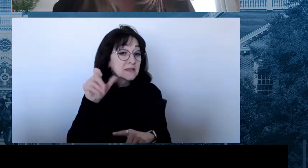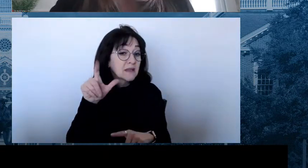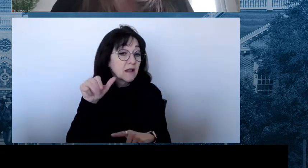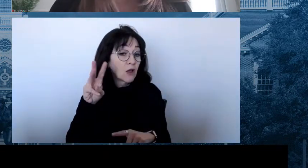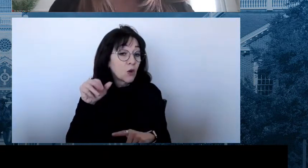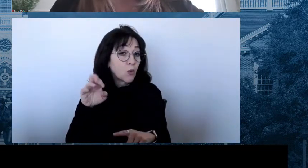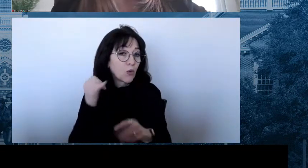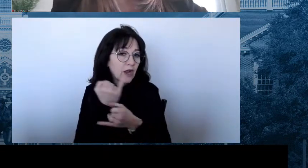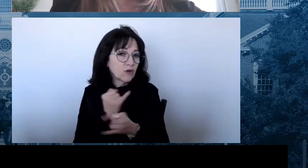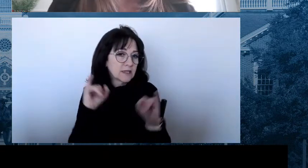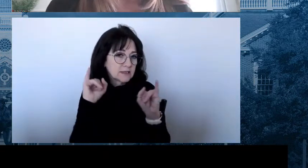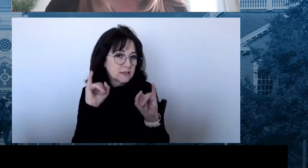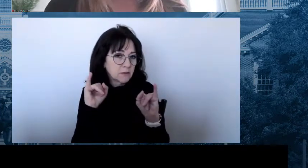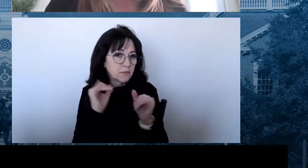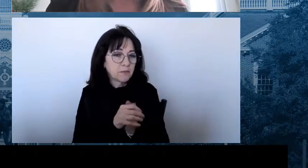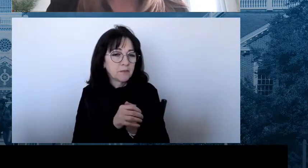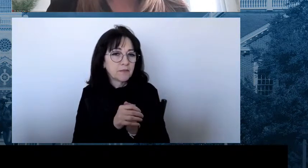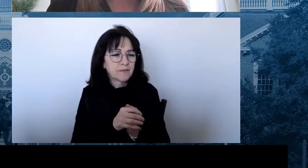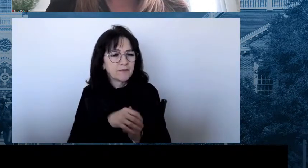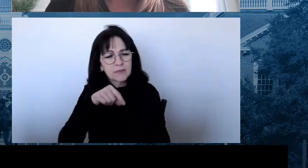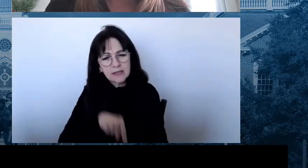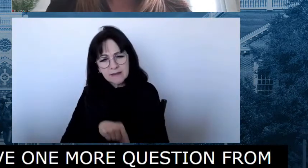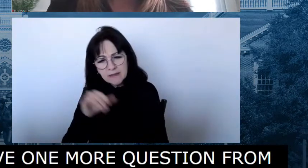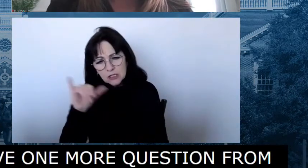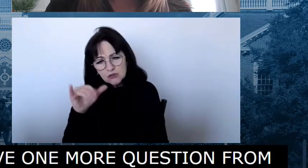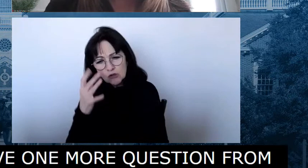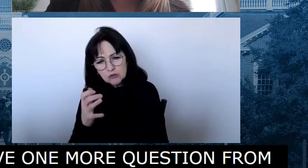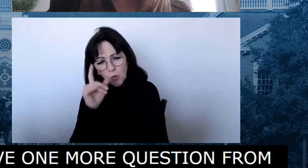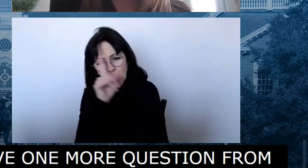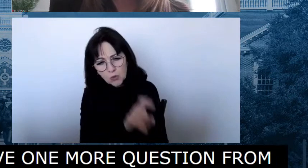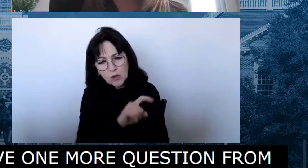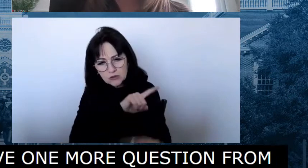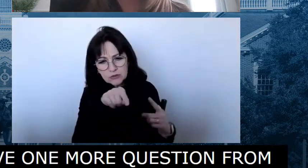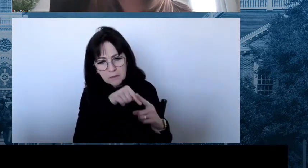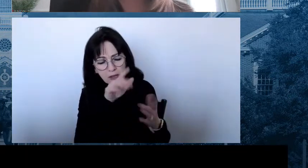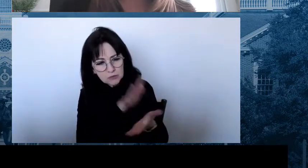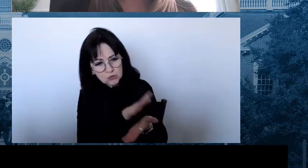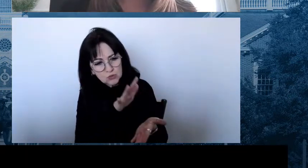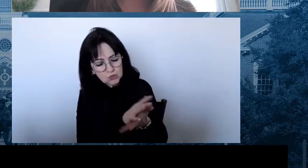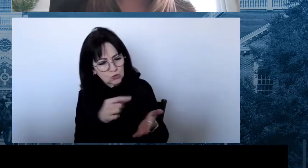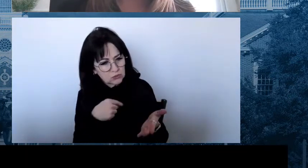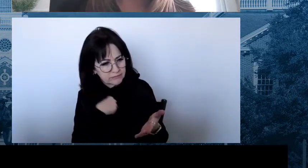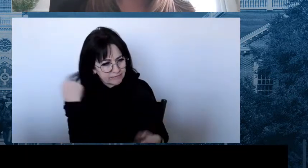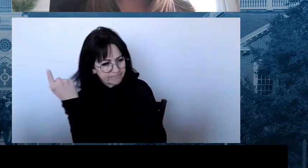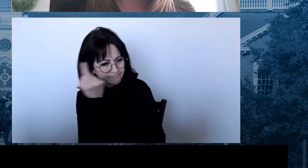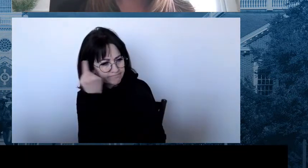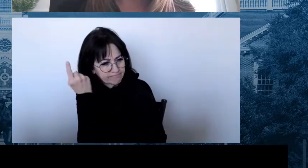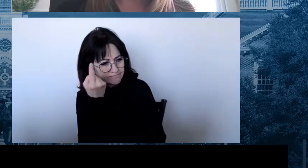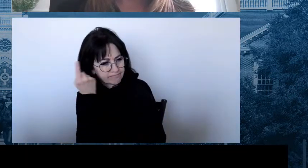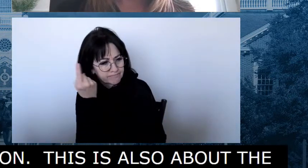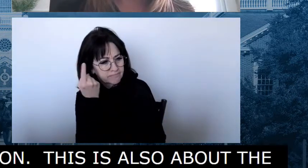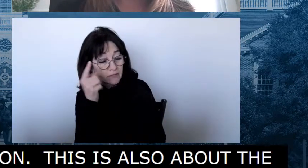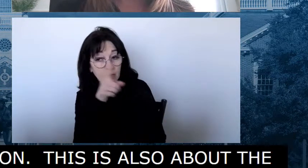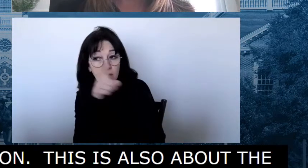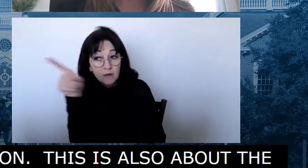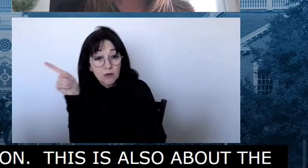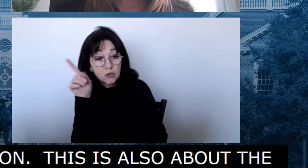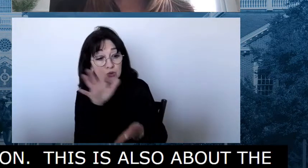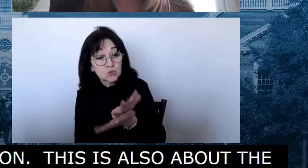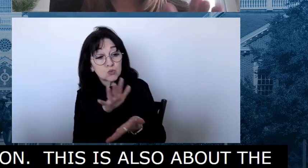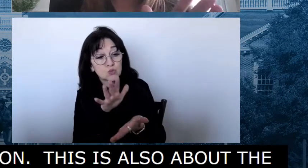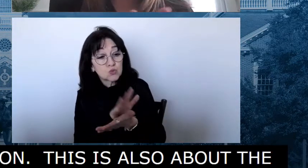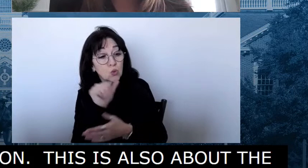Hi, yes, good afternoon. This is also about the schools. Just wondering what kind of feedback you've heard from school